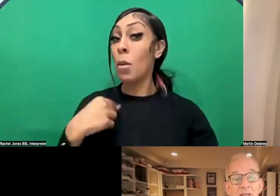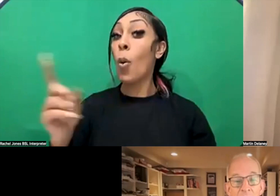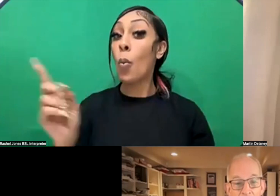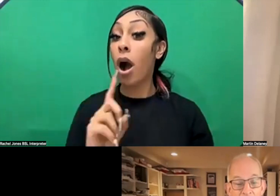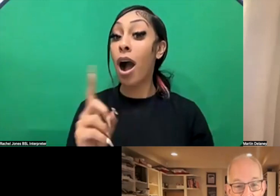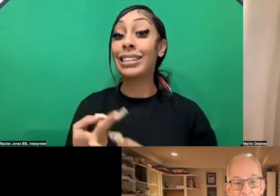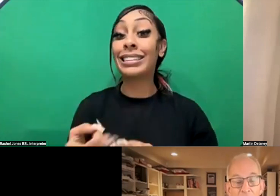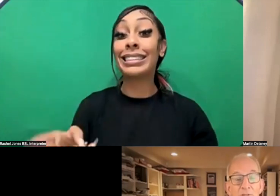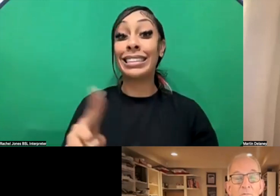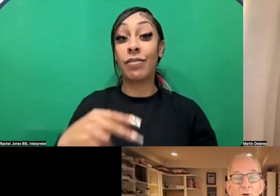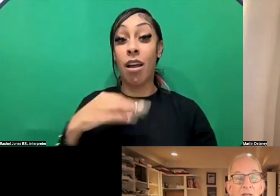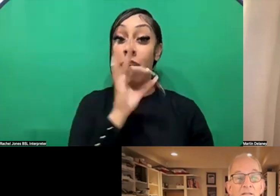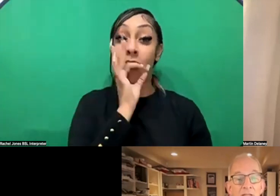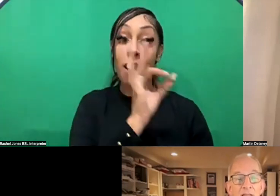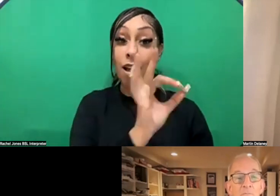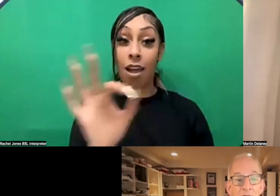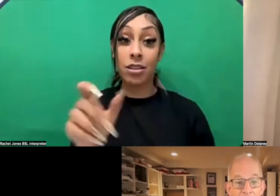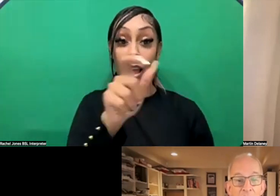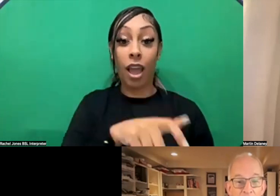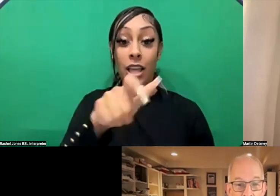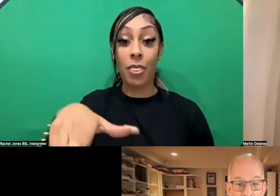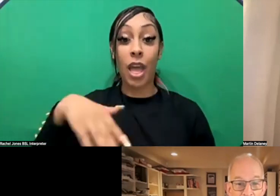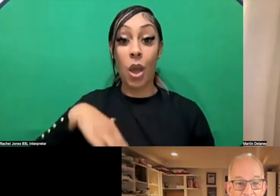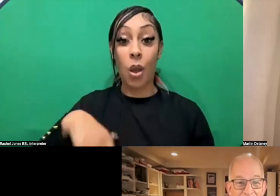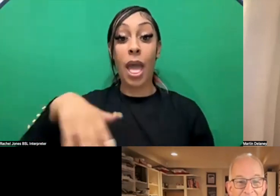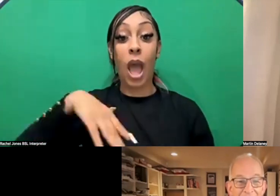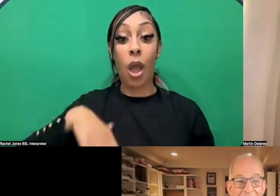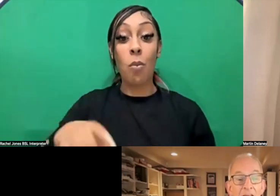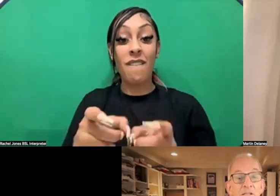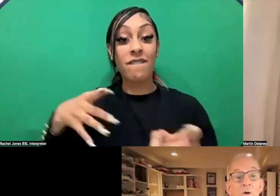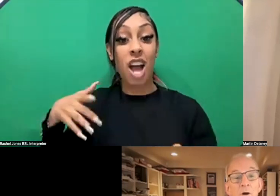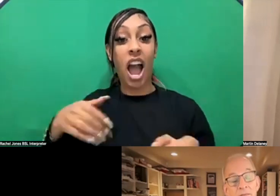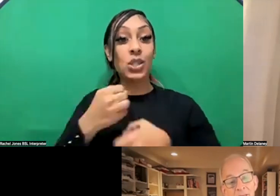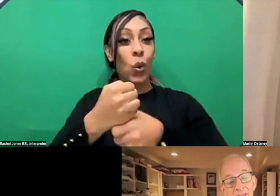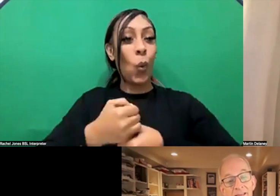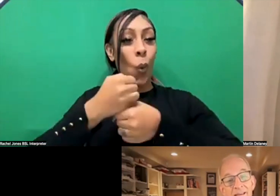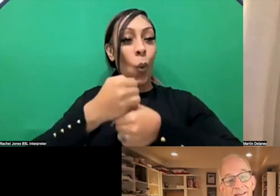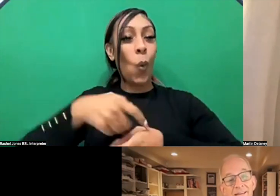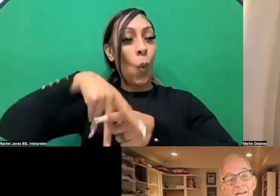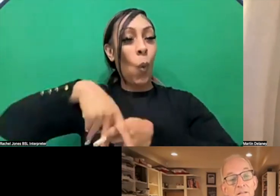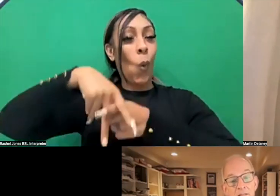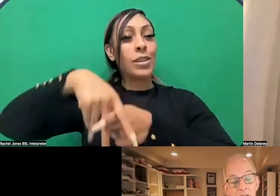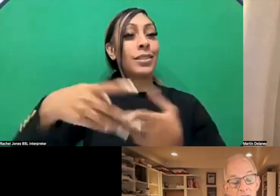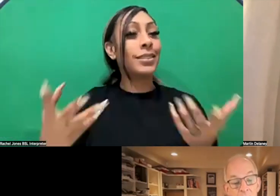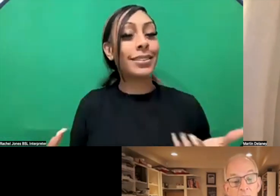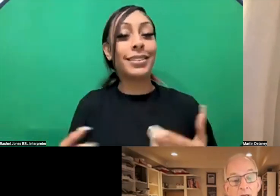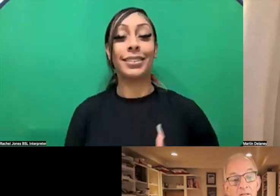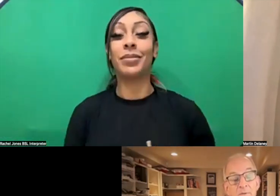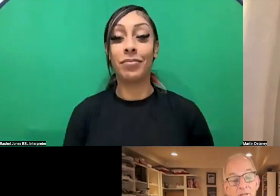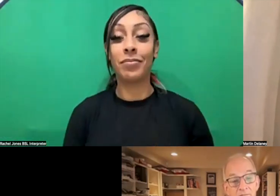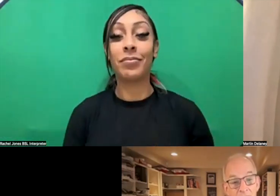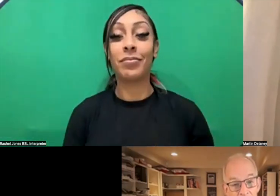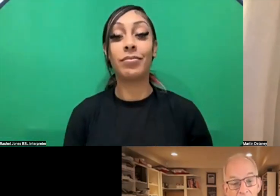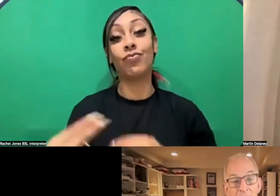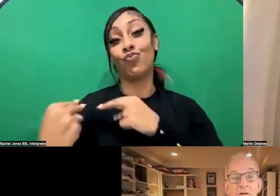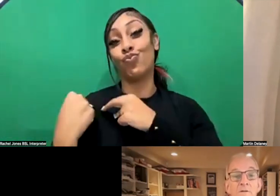my customers what they wanted, they'd say they want a faster horse. And so I think that it's the responsibility